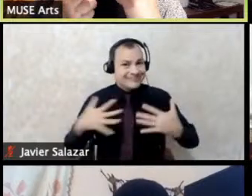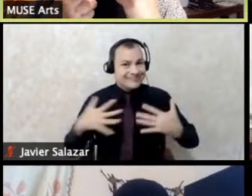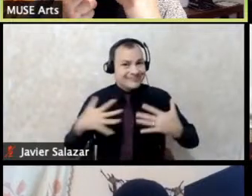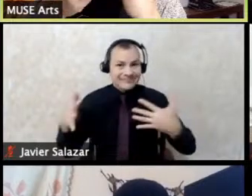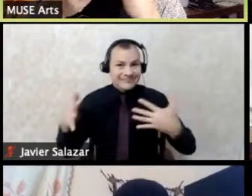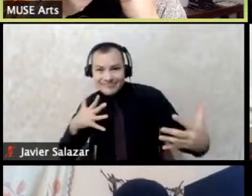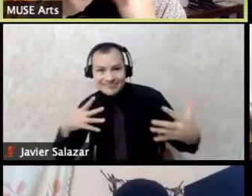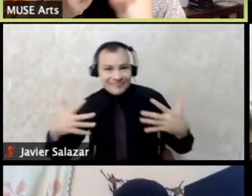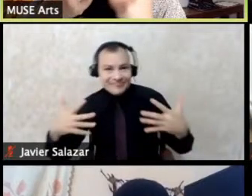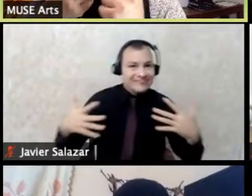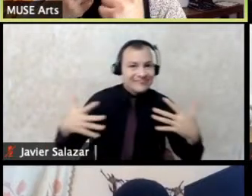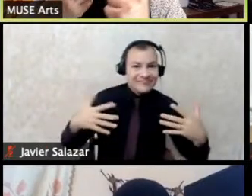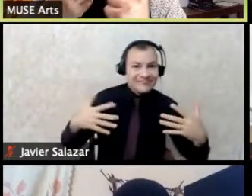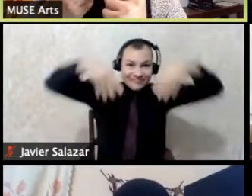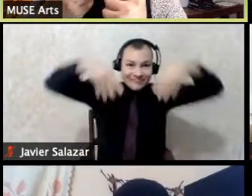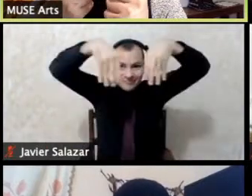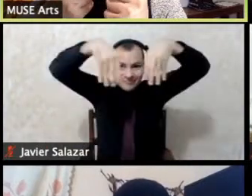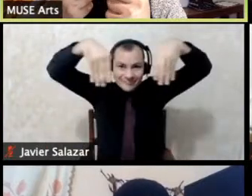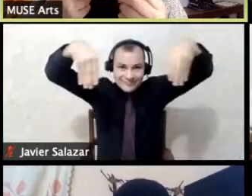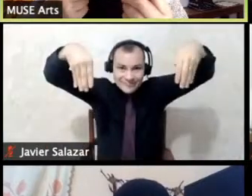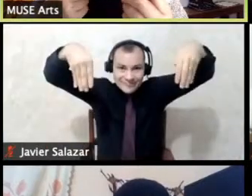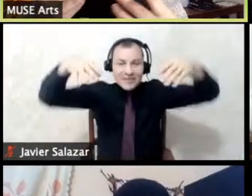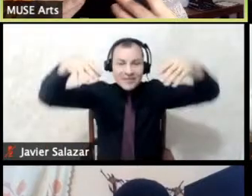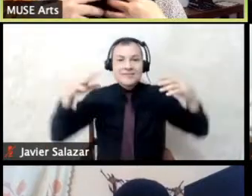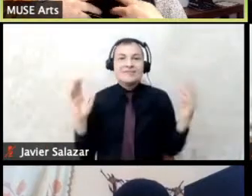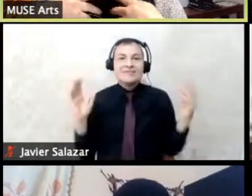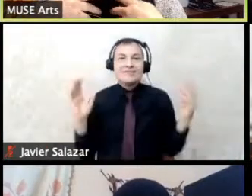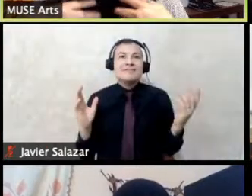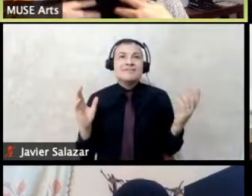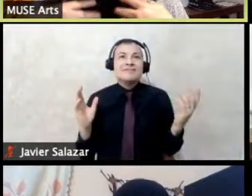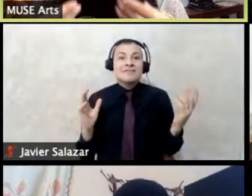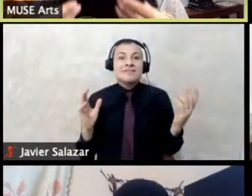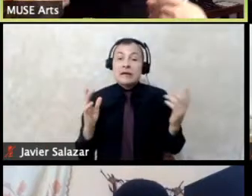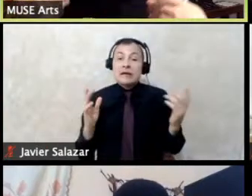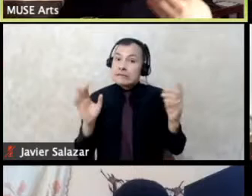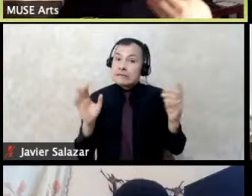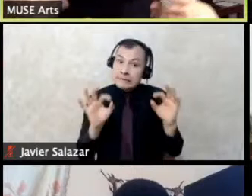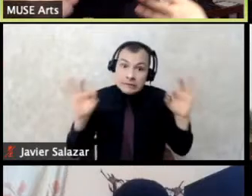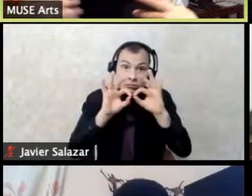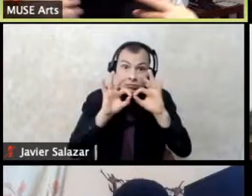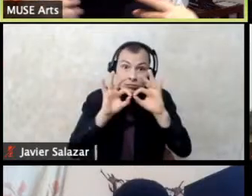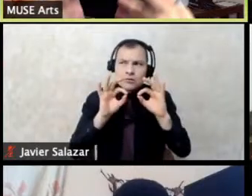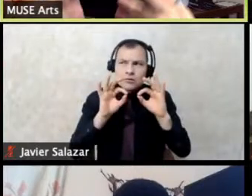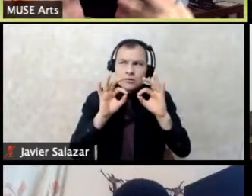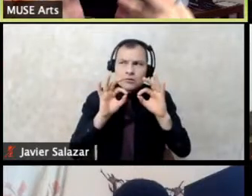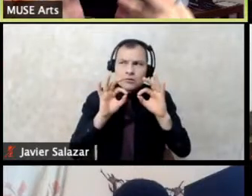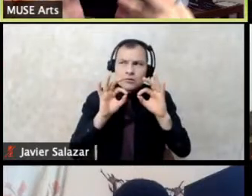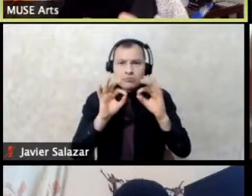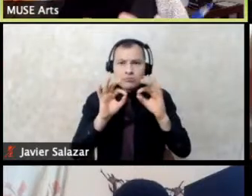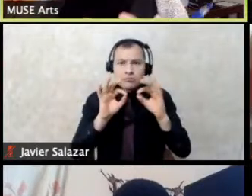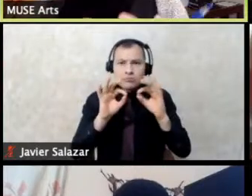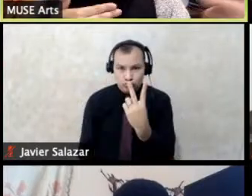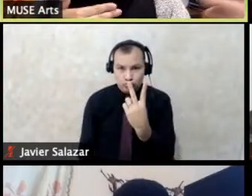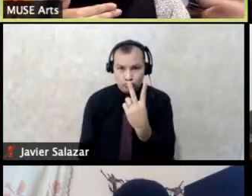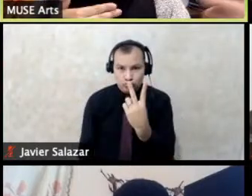que son fundamentales. Una es el artista haciendo su performance y la otra es la